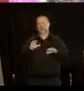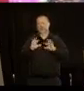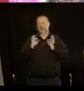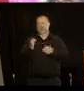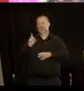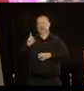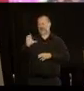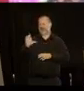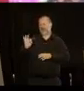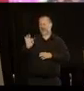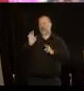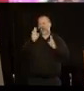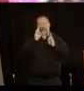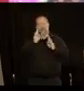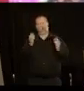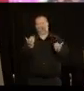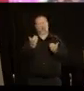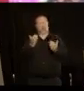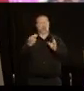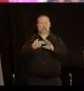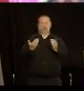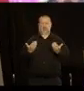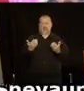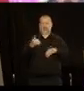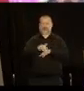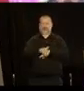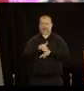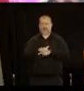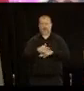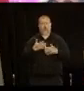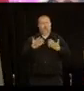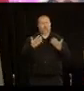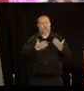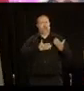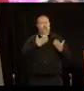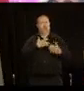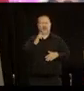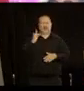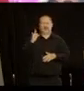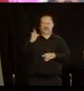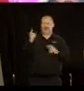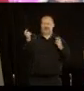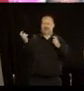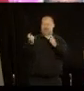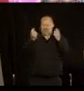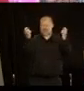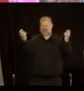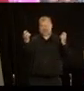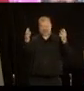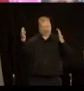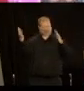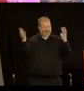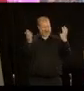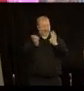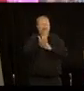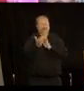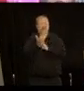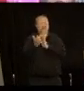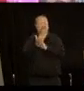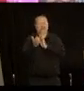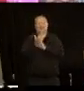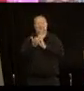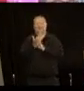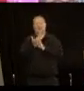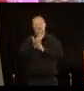such an honor to be joining you this evening. And happy 25th anniversary. That